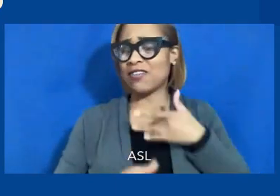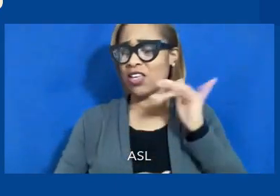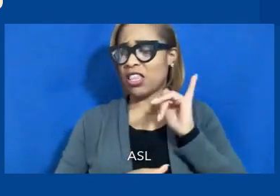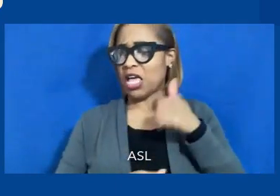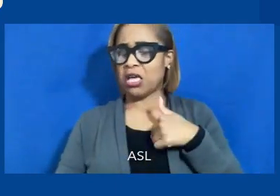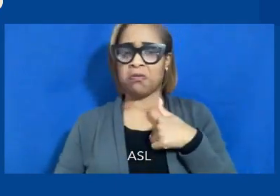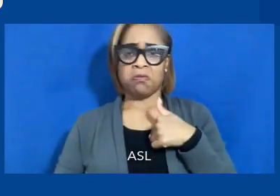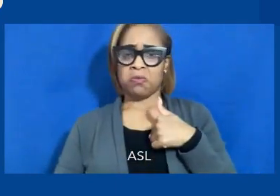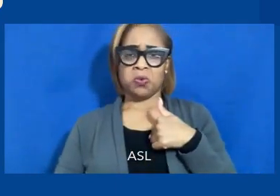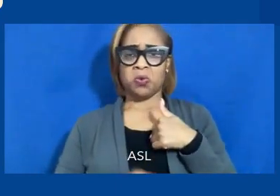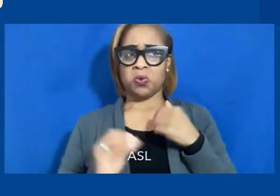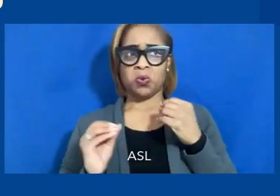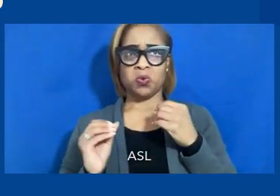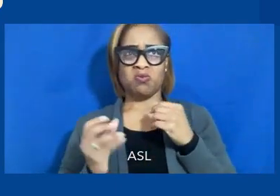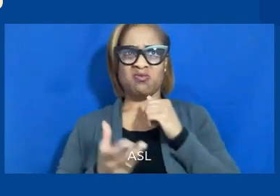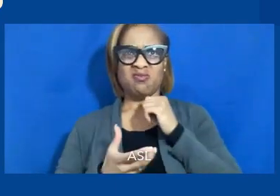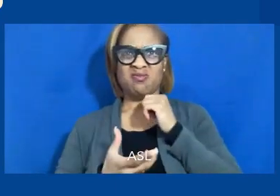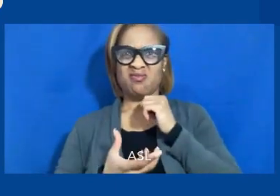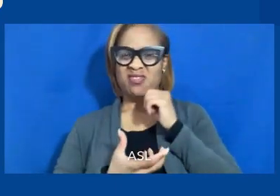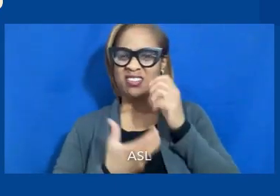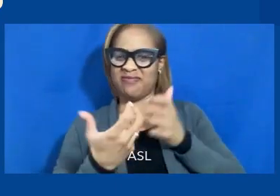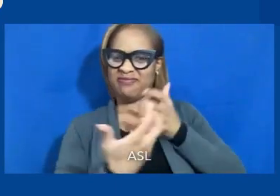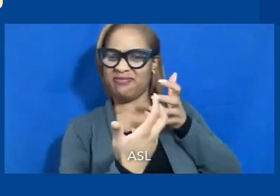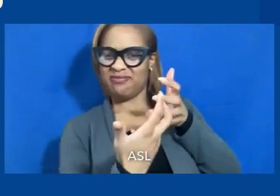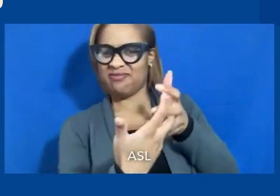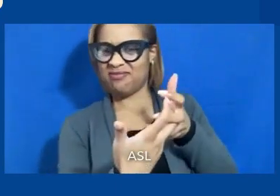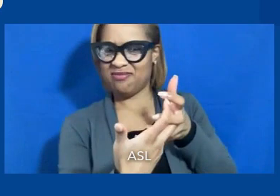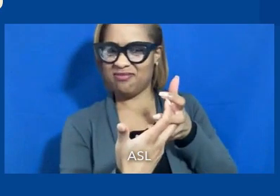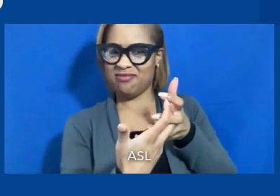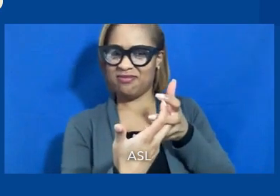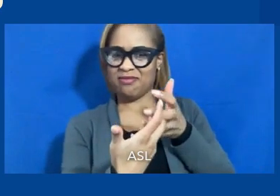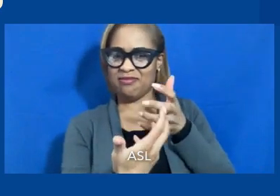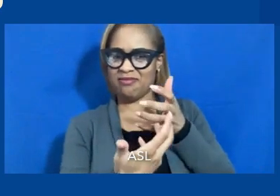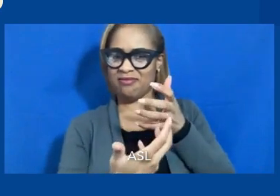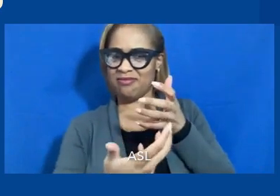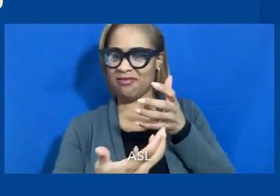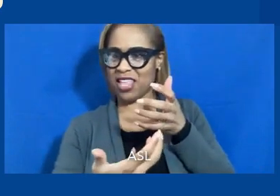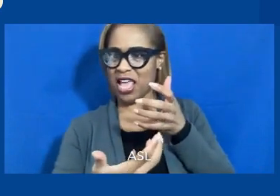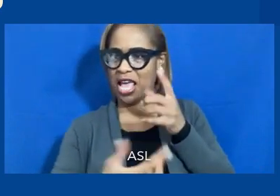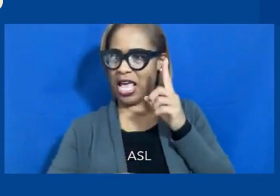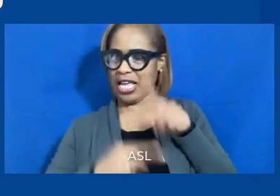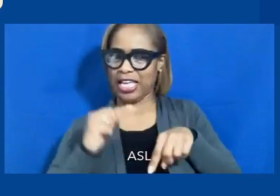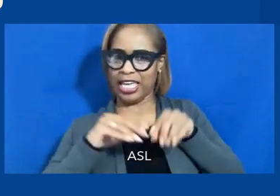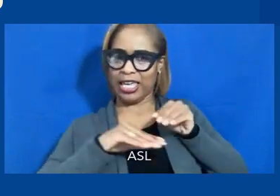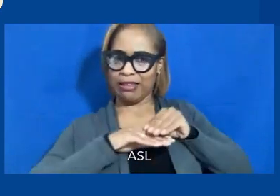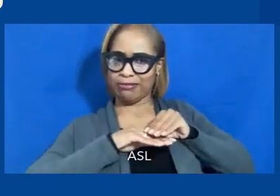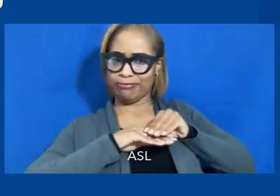have a place in there to level set or to